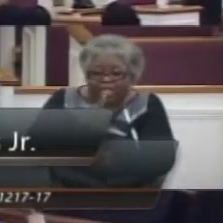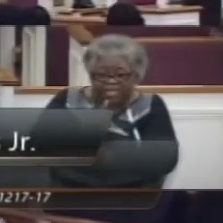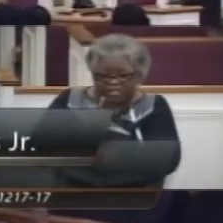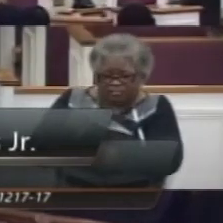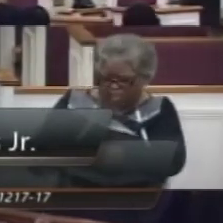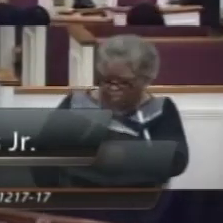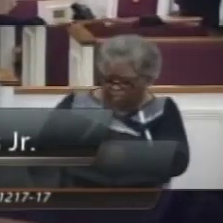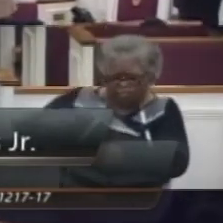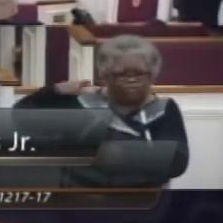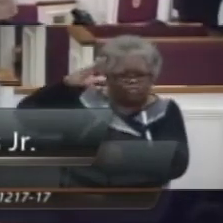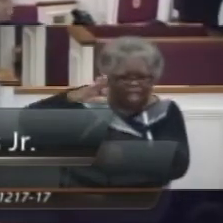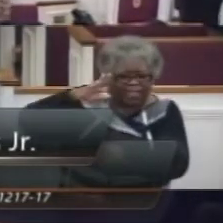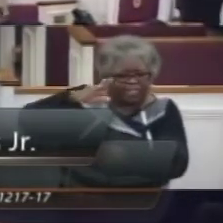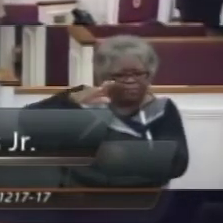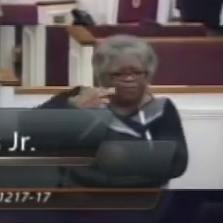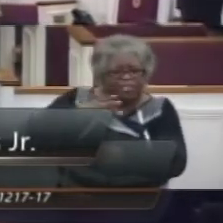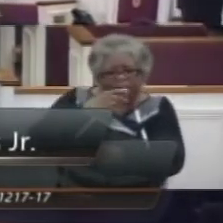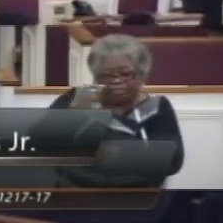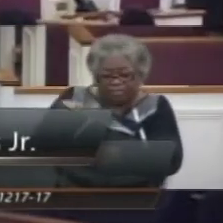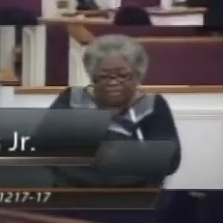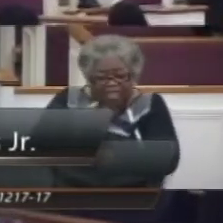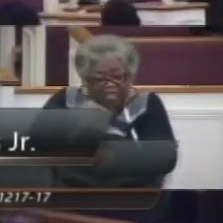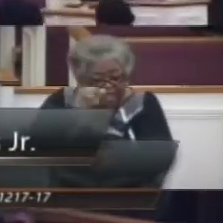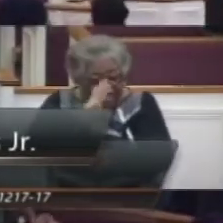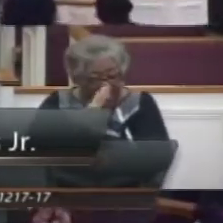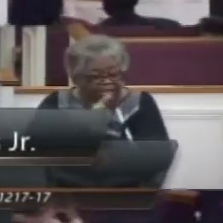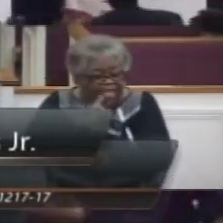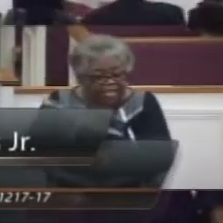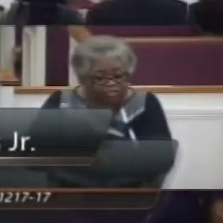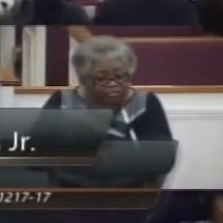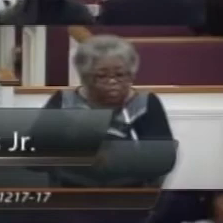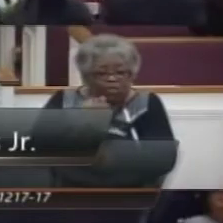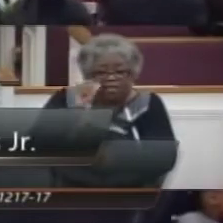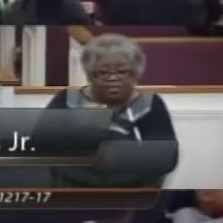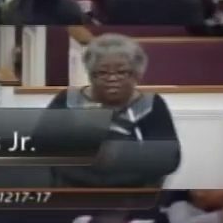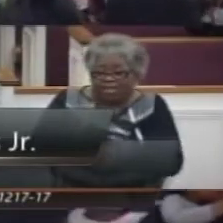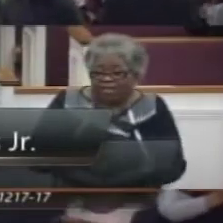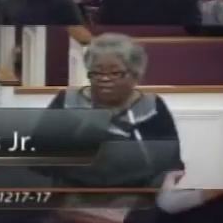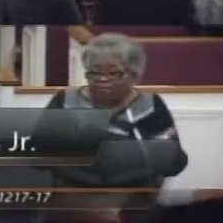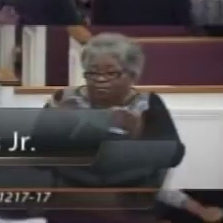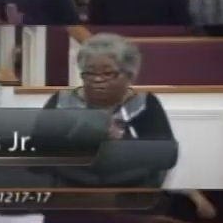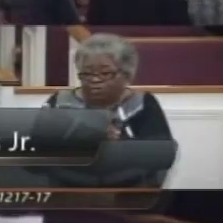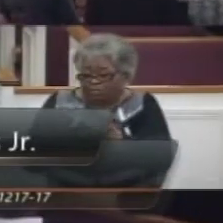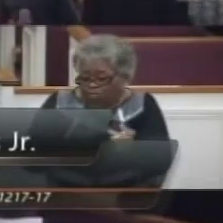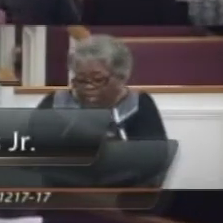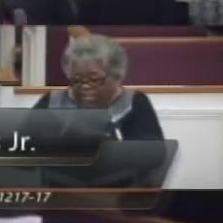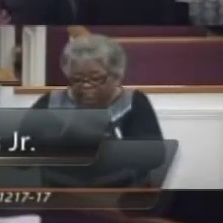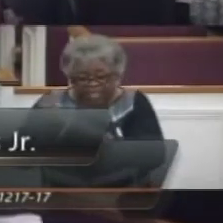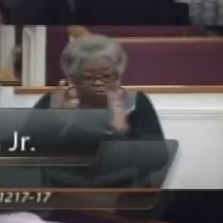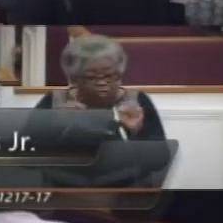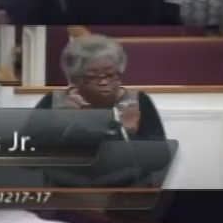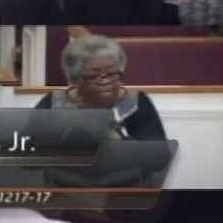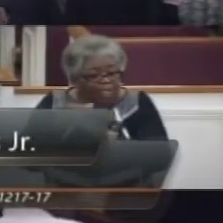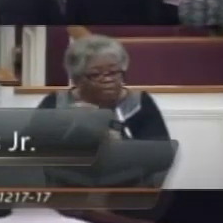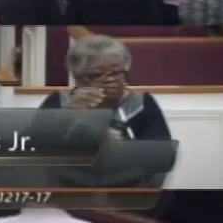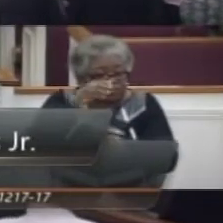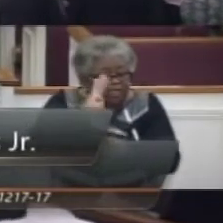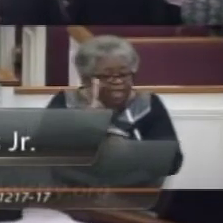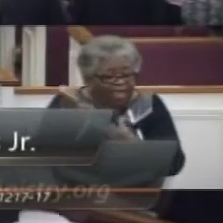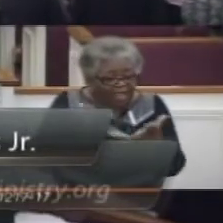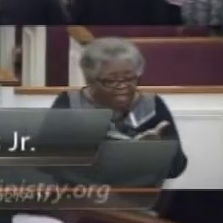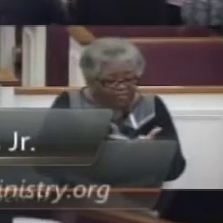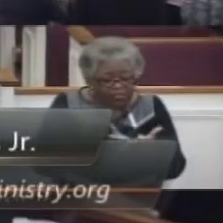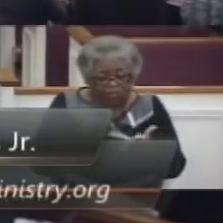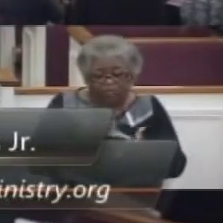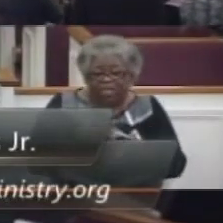a giant killer. The God I serve can make ways out of no way. The God I